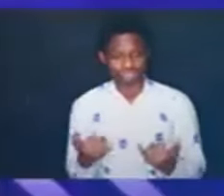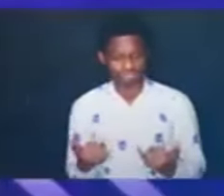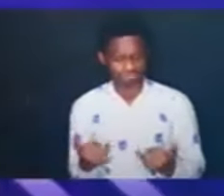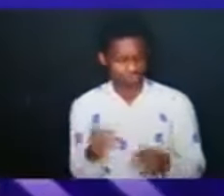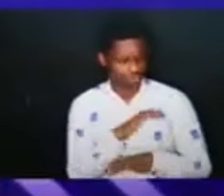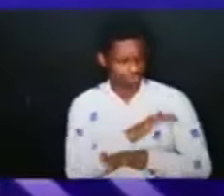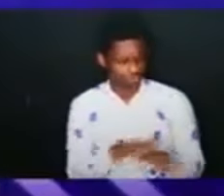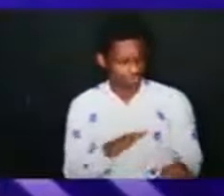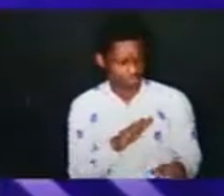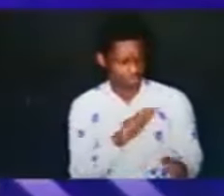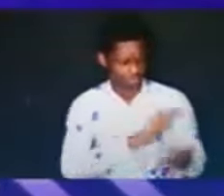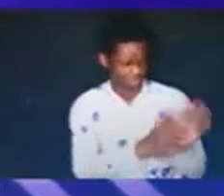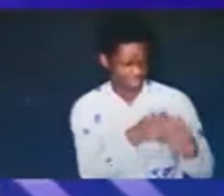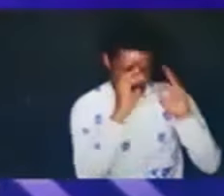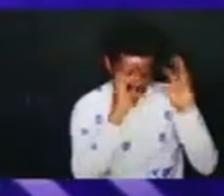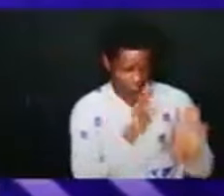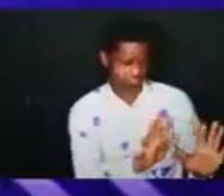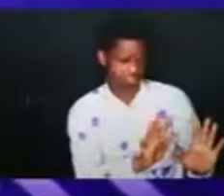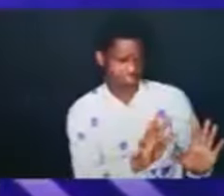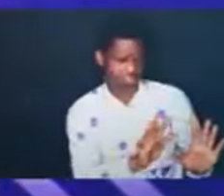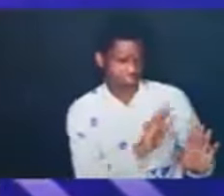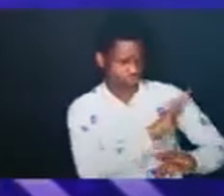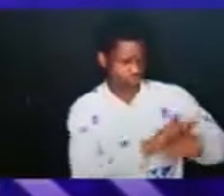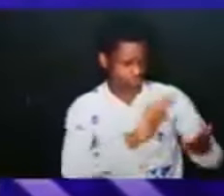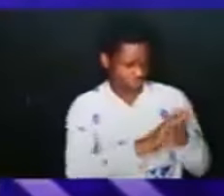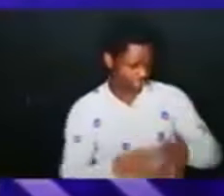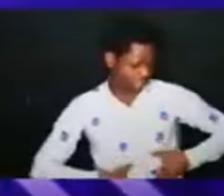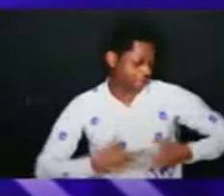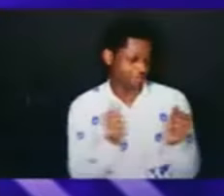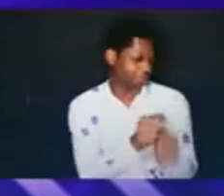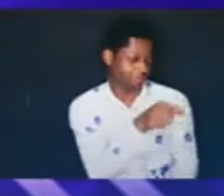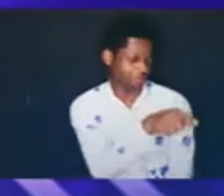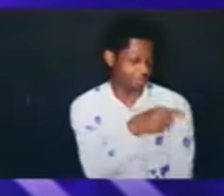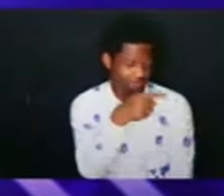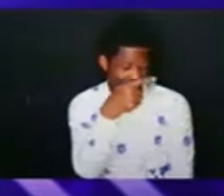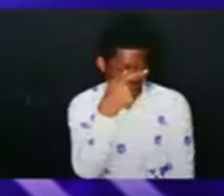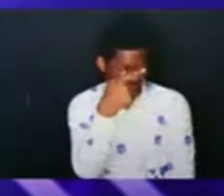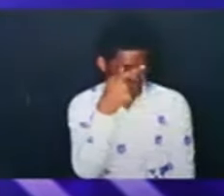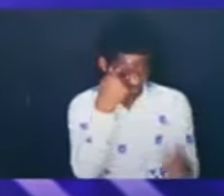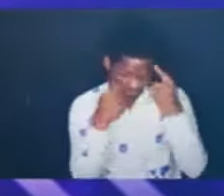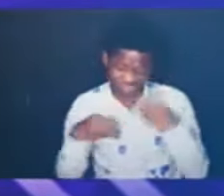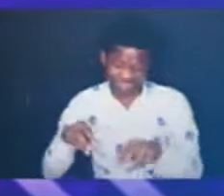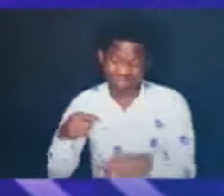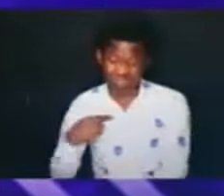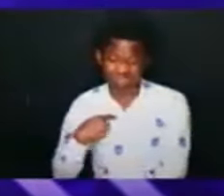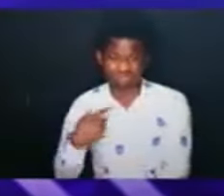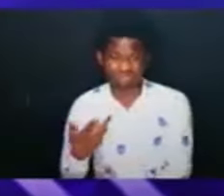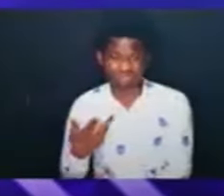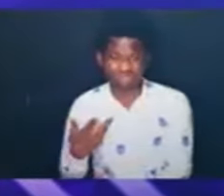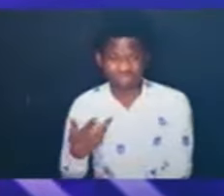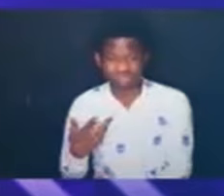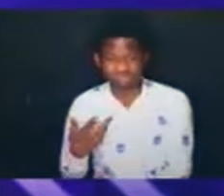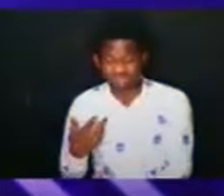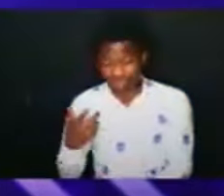"Do not be distressed and do not be angry with yourselves for selling me here, because it was